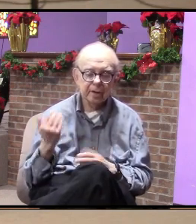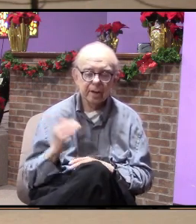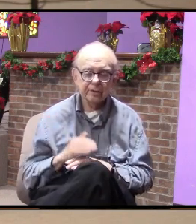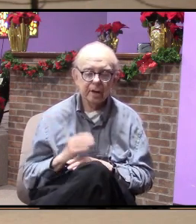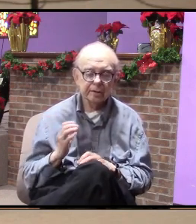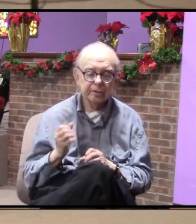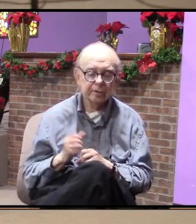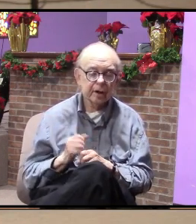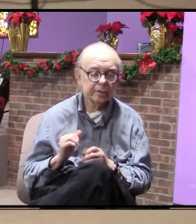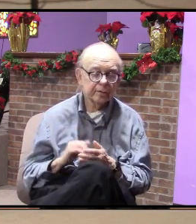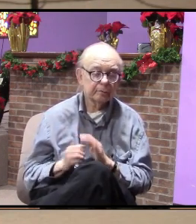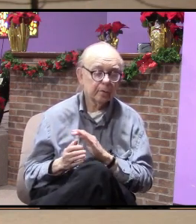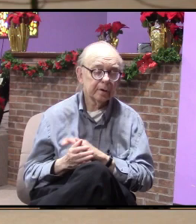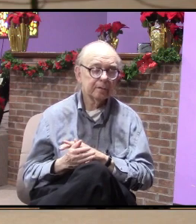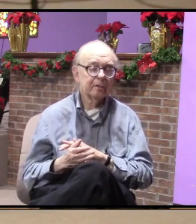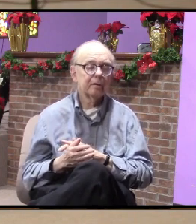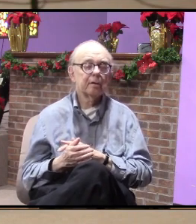morning.